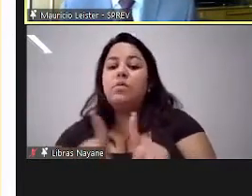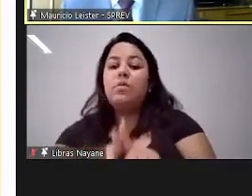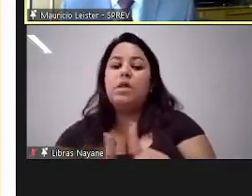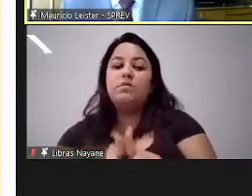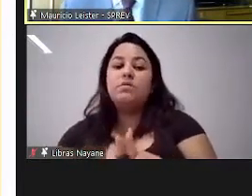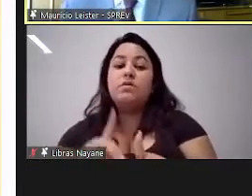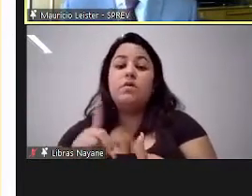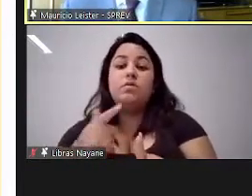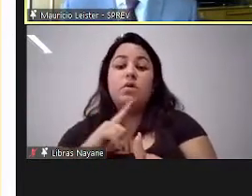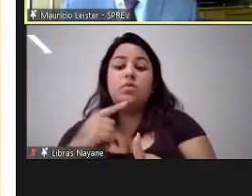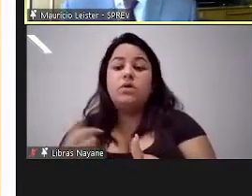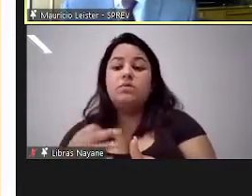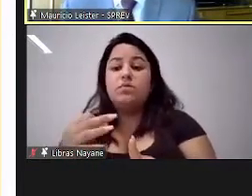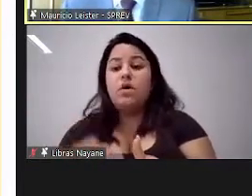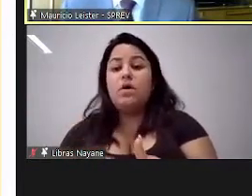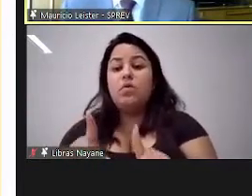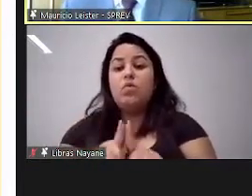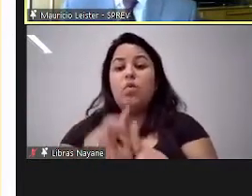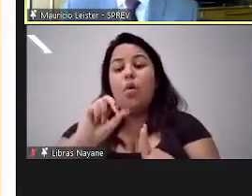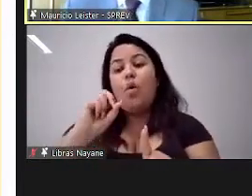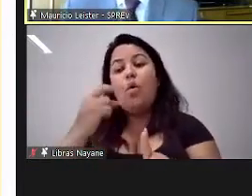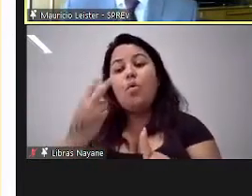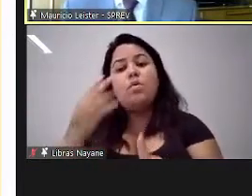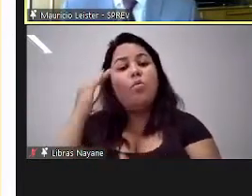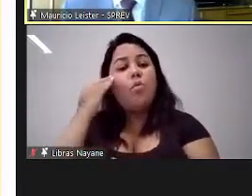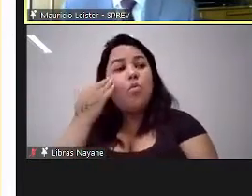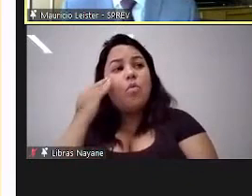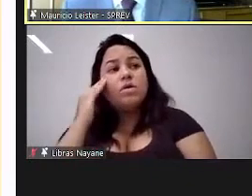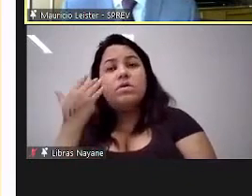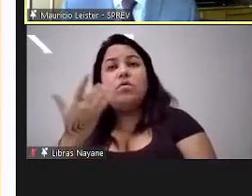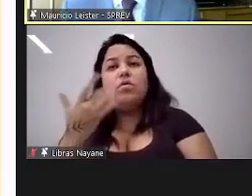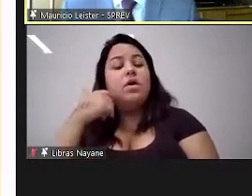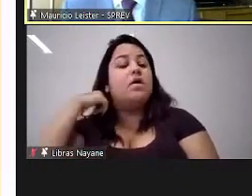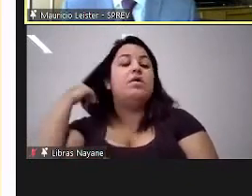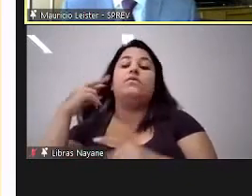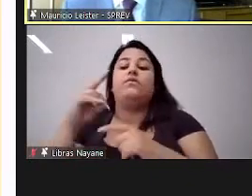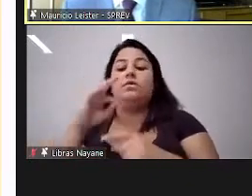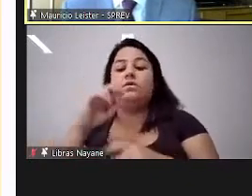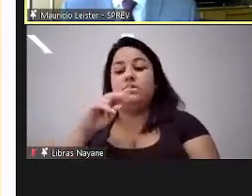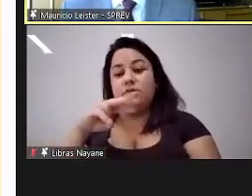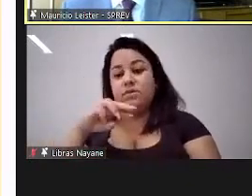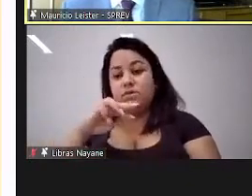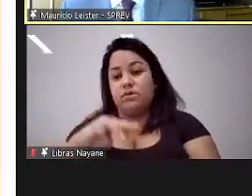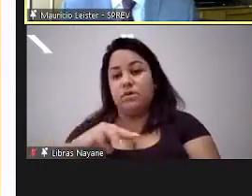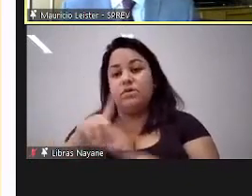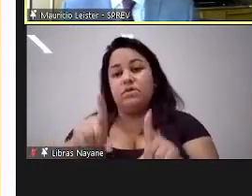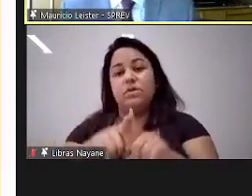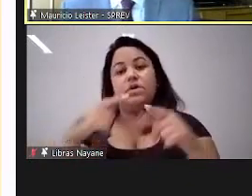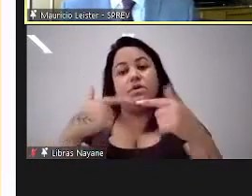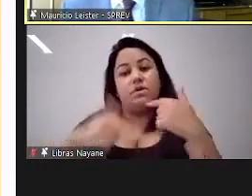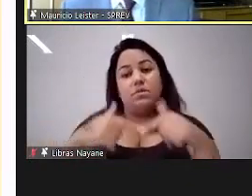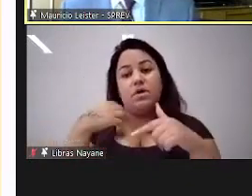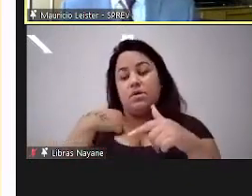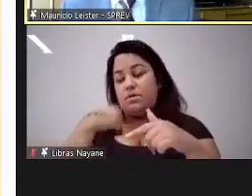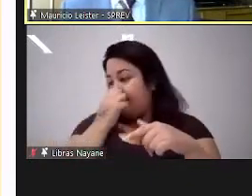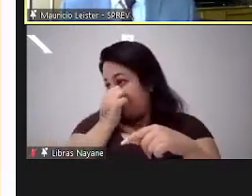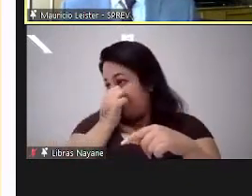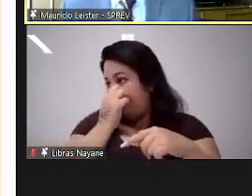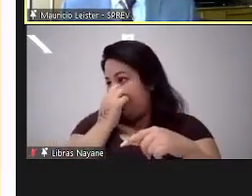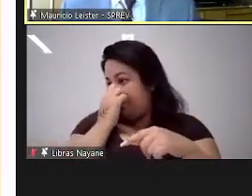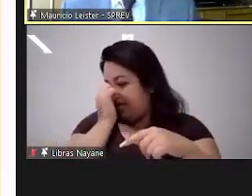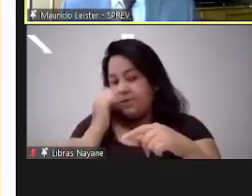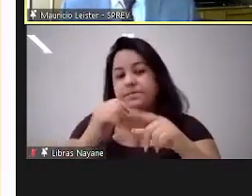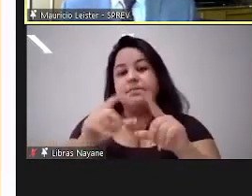this money because they do not understand what is the advantage of this. So we need to work on